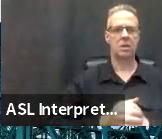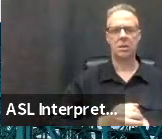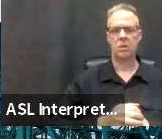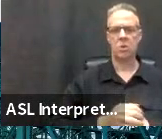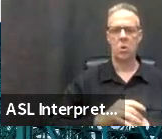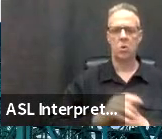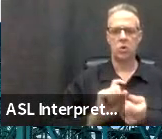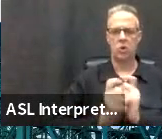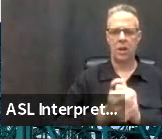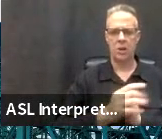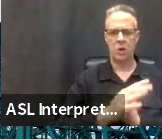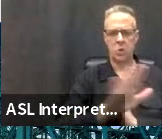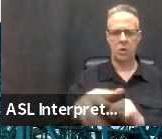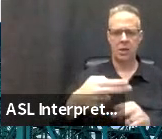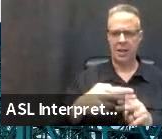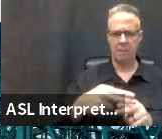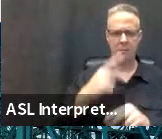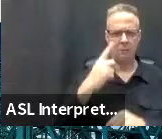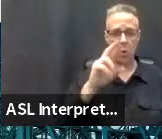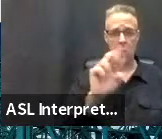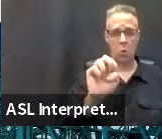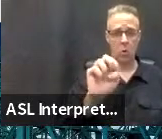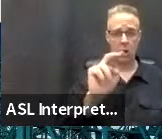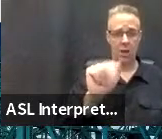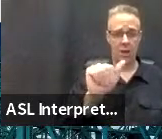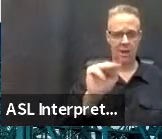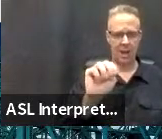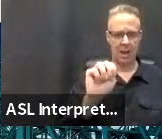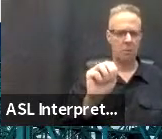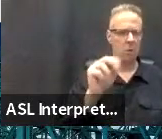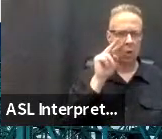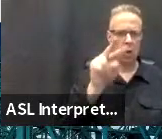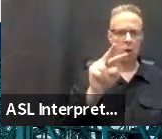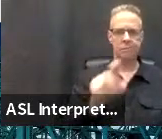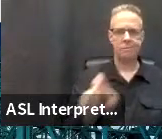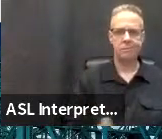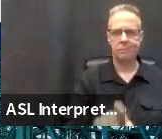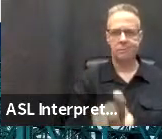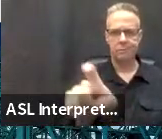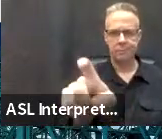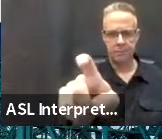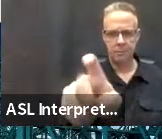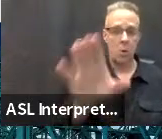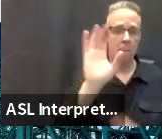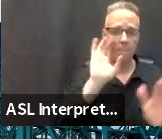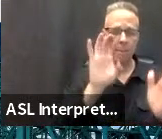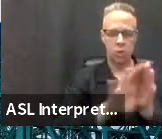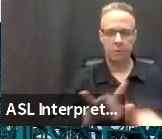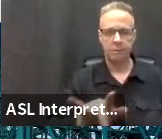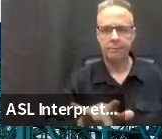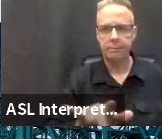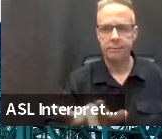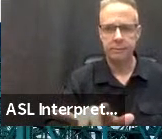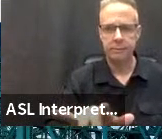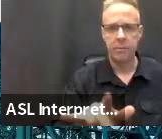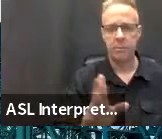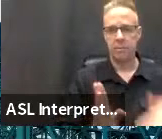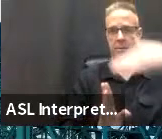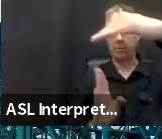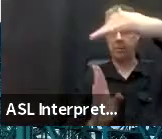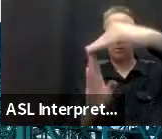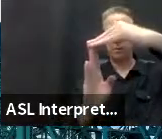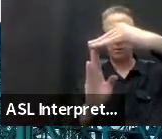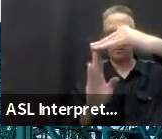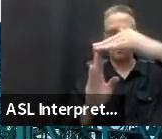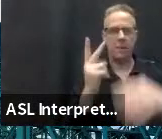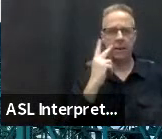So to do that is you hover over, put your cursor on your picture, and then in the top right-hand corner, you'll